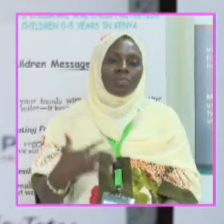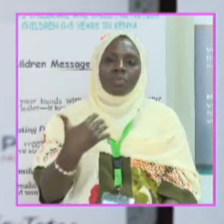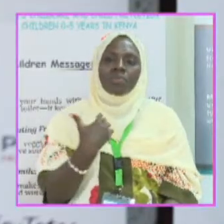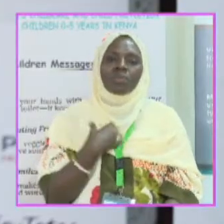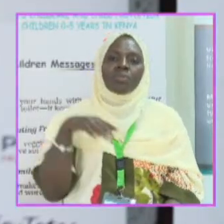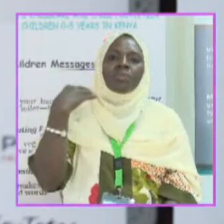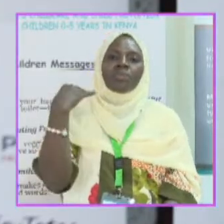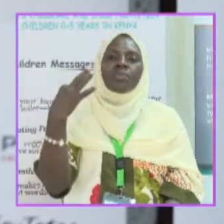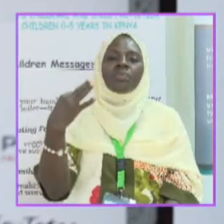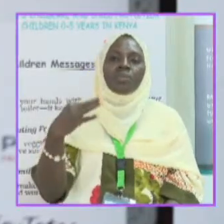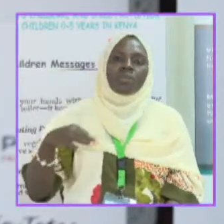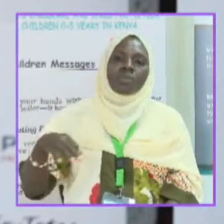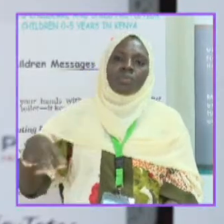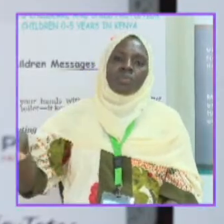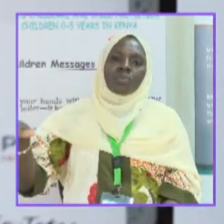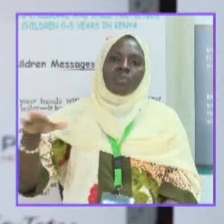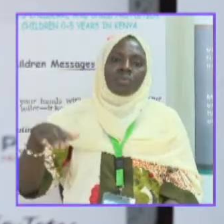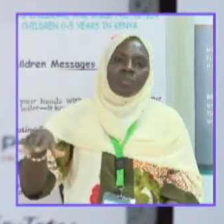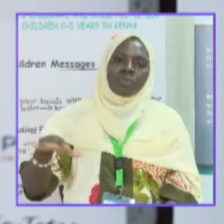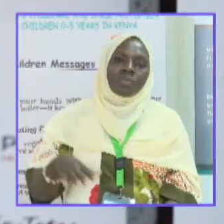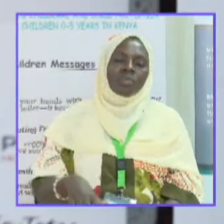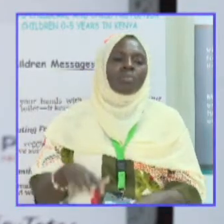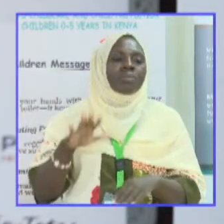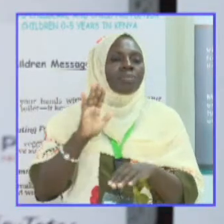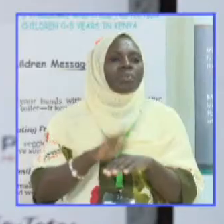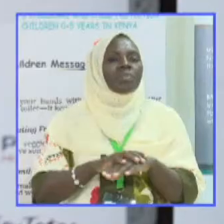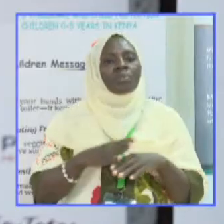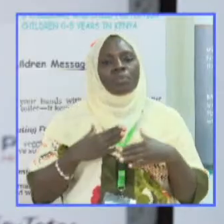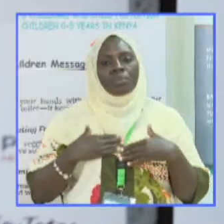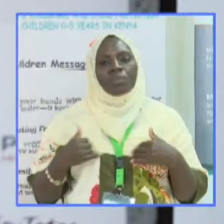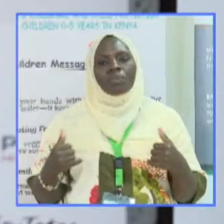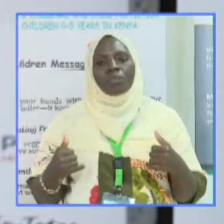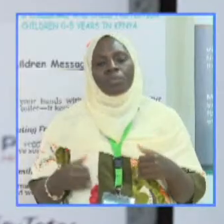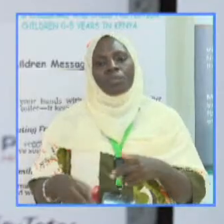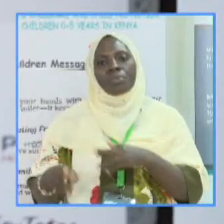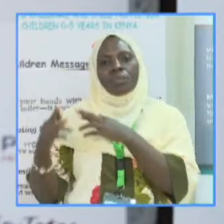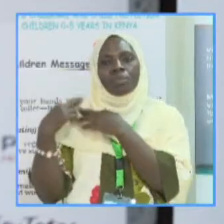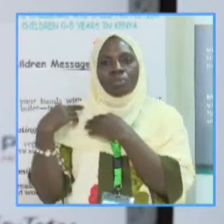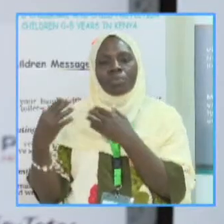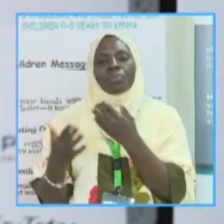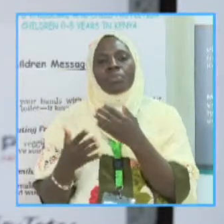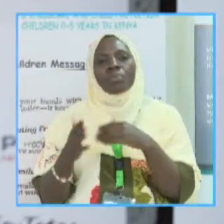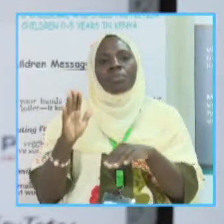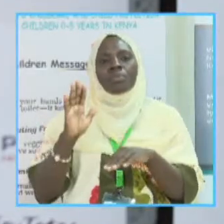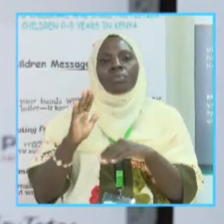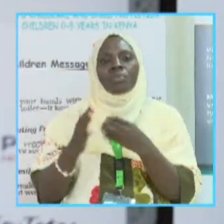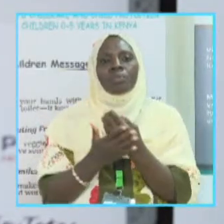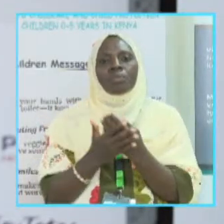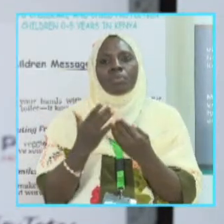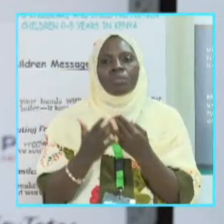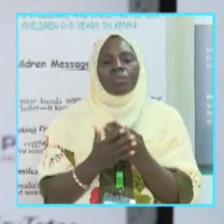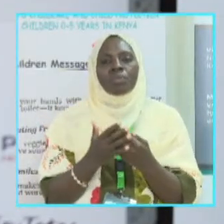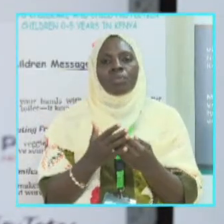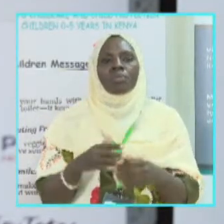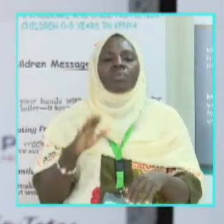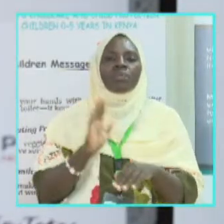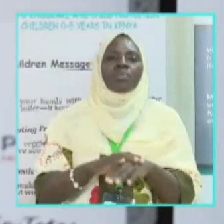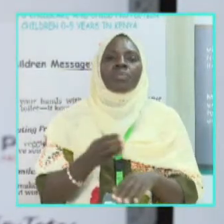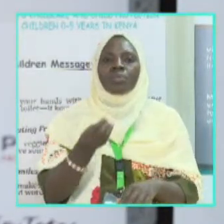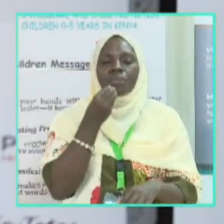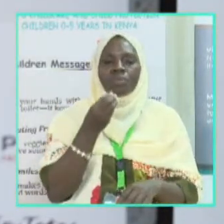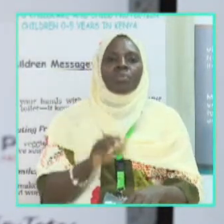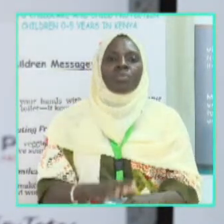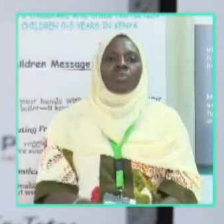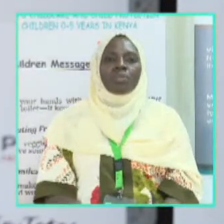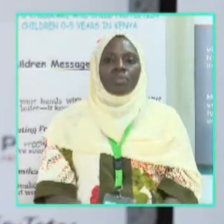three components. That is good health, responsive caregiving, adequate nutrition, over 50. So that places our